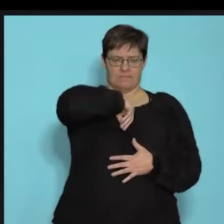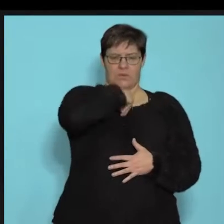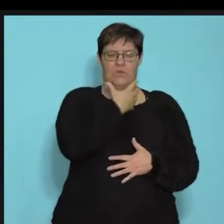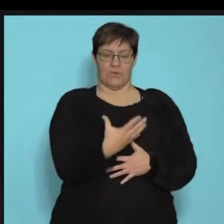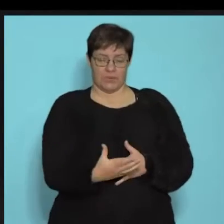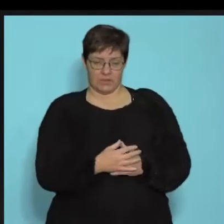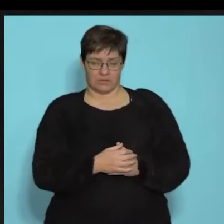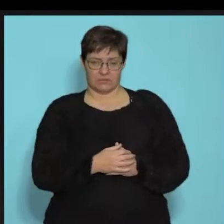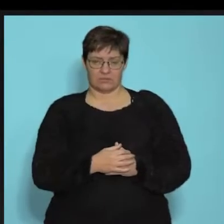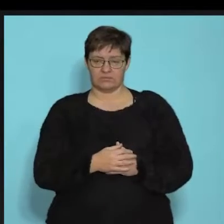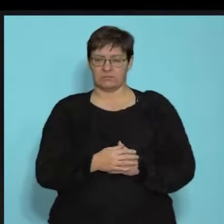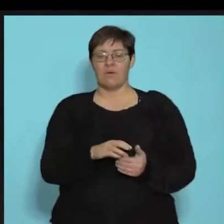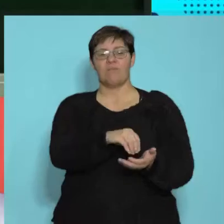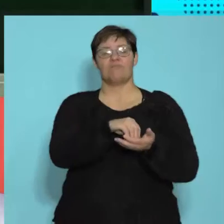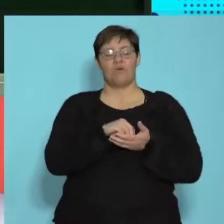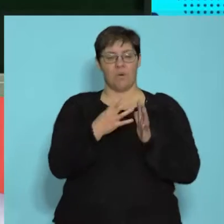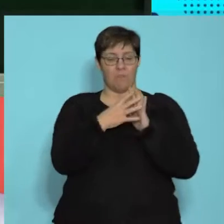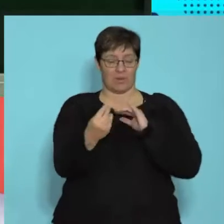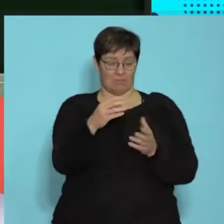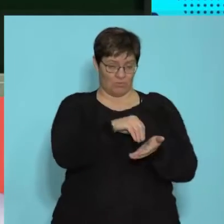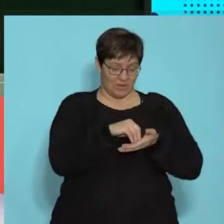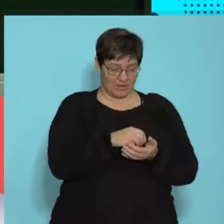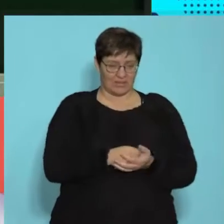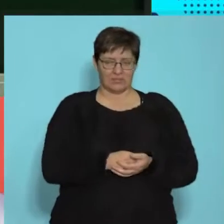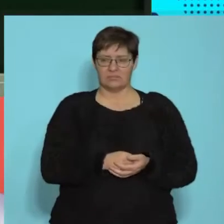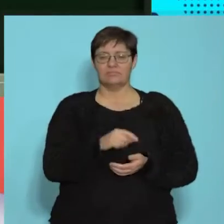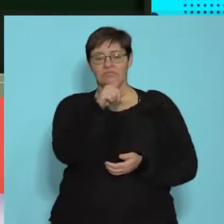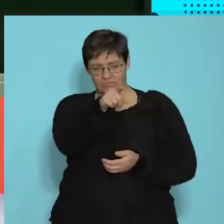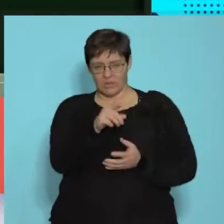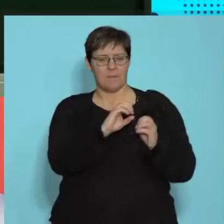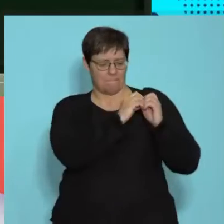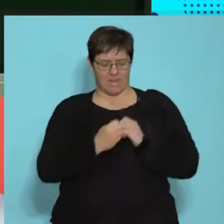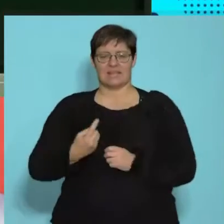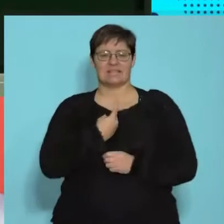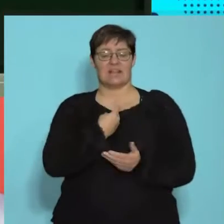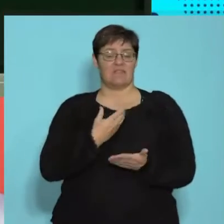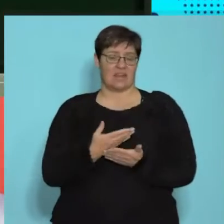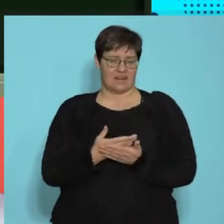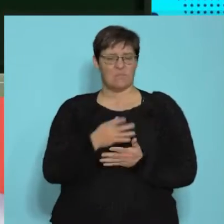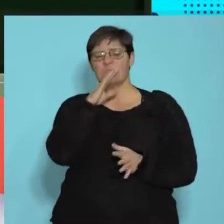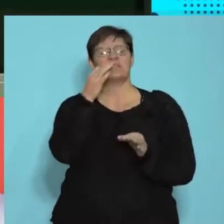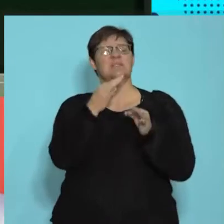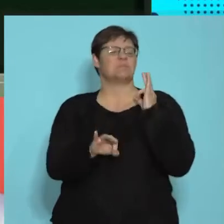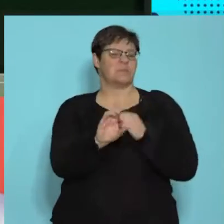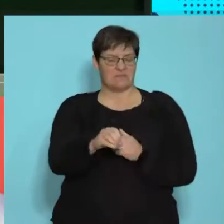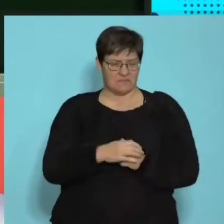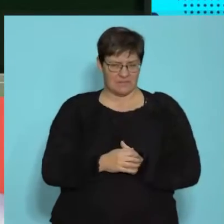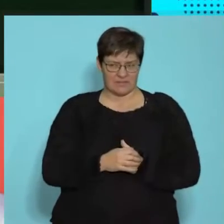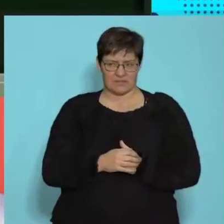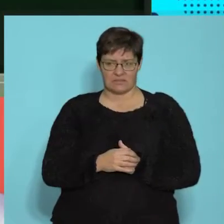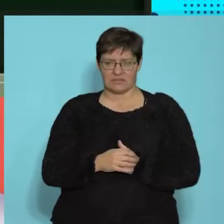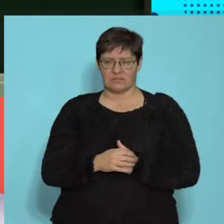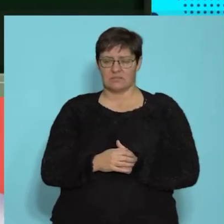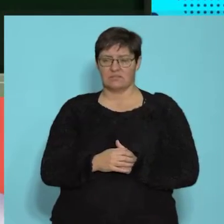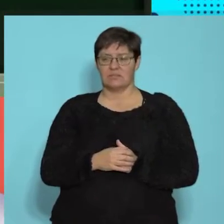inhalation, now I've brought this little model with me, and you guys can make this. It's really simple. All that it